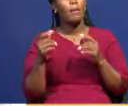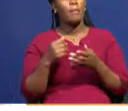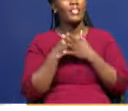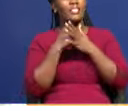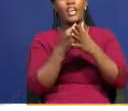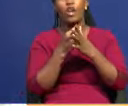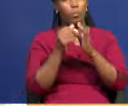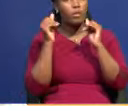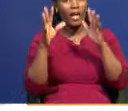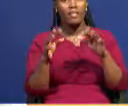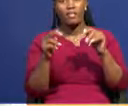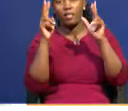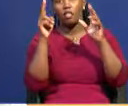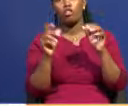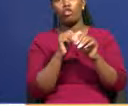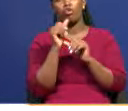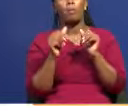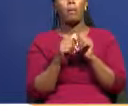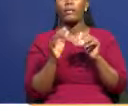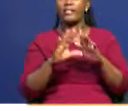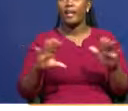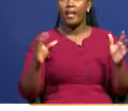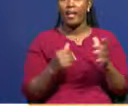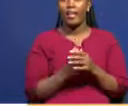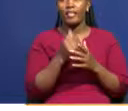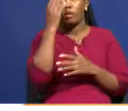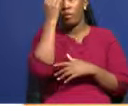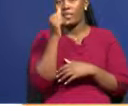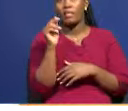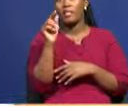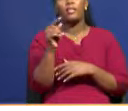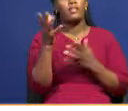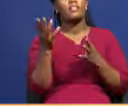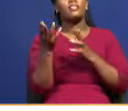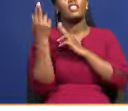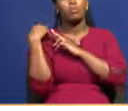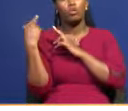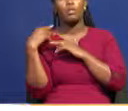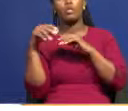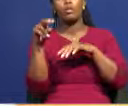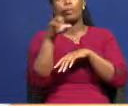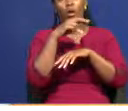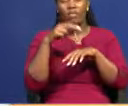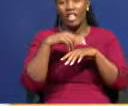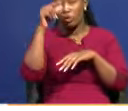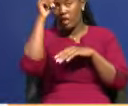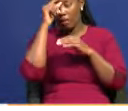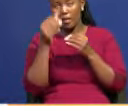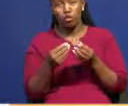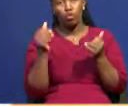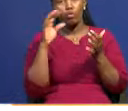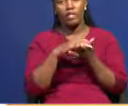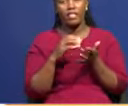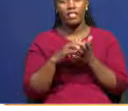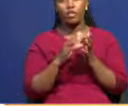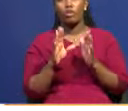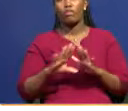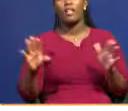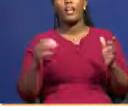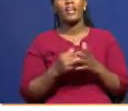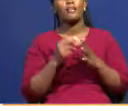they don't help you to do with issues to do with lands if you have issues to do with lands, because mm-hmm. it's a prerogative of the national government to deal with lands all over the country. Mm-hmm. You get me right? So